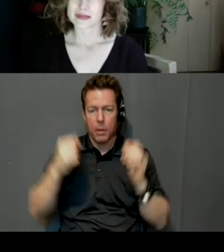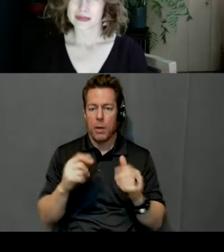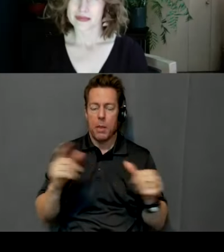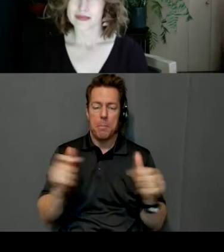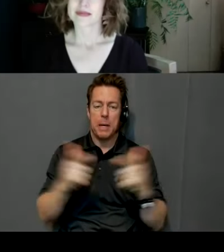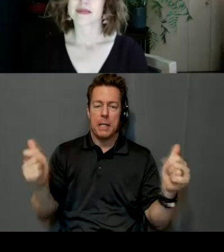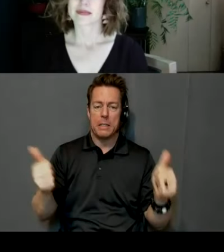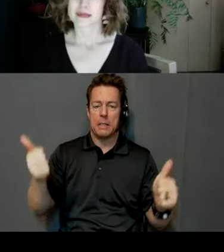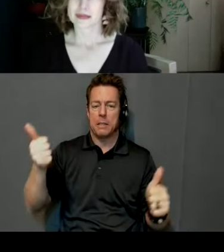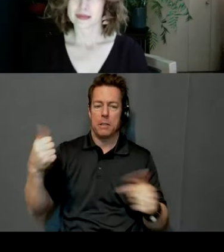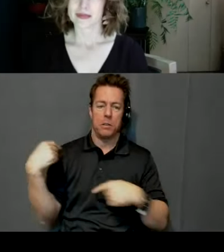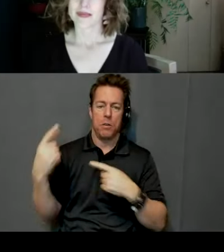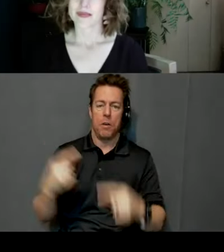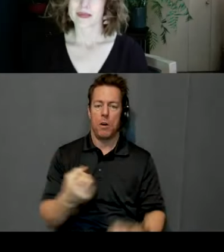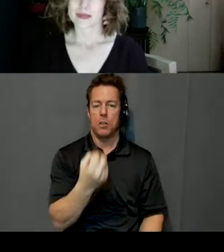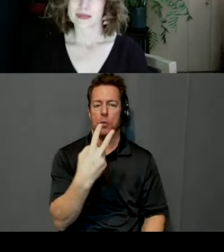12.